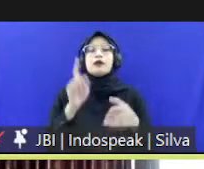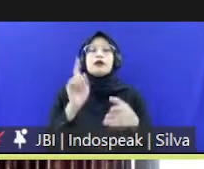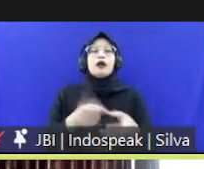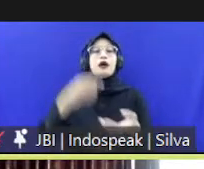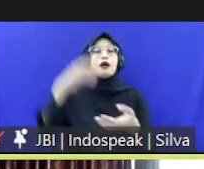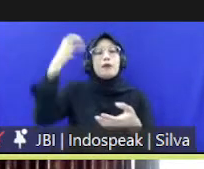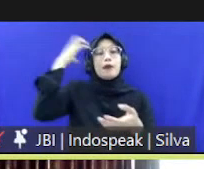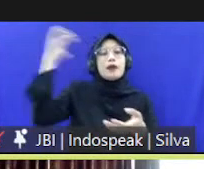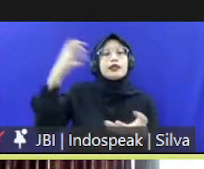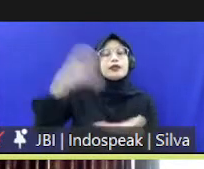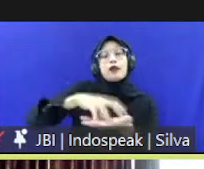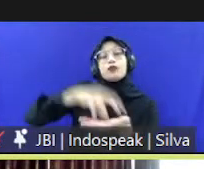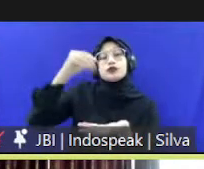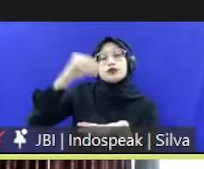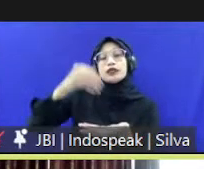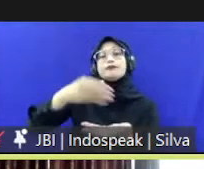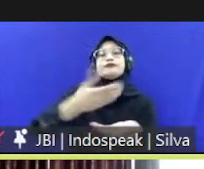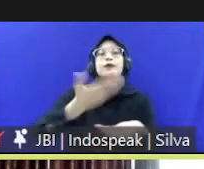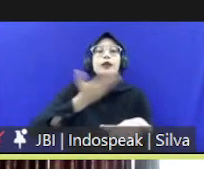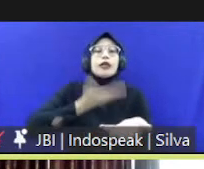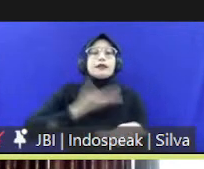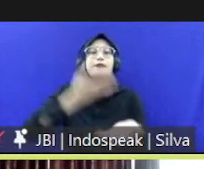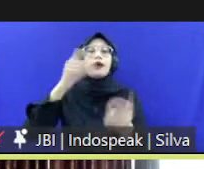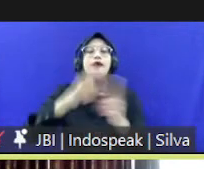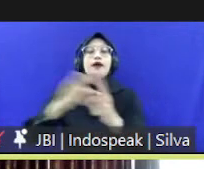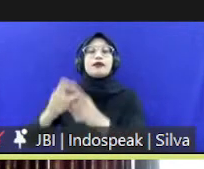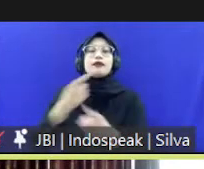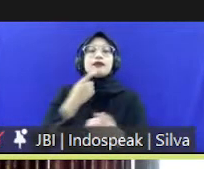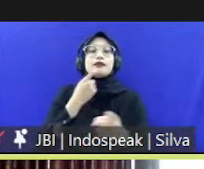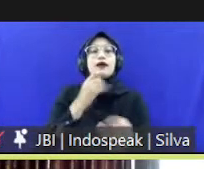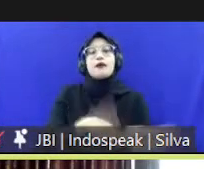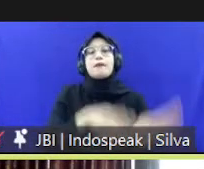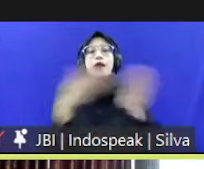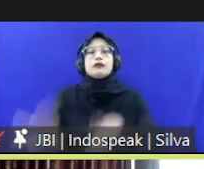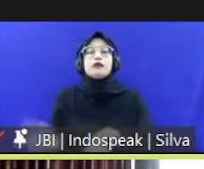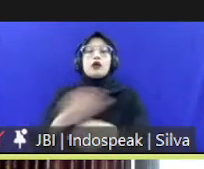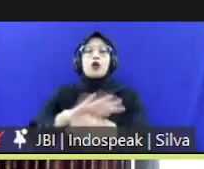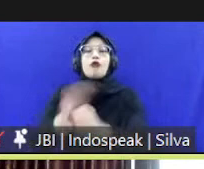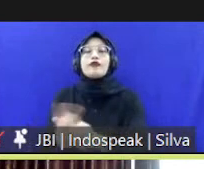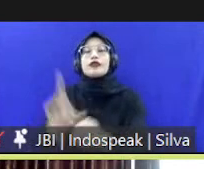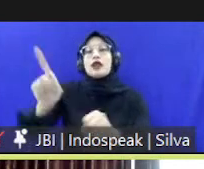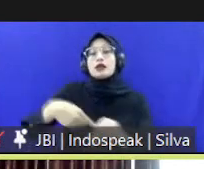they keep this number. So we would like to test it about the openness,